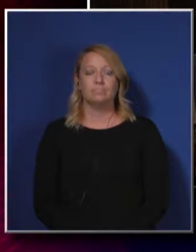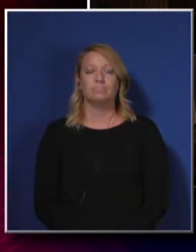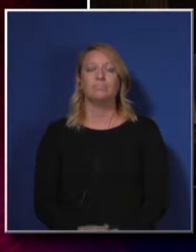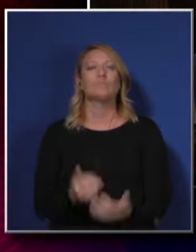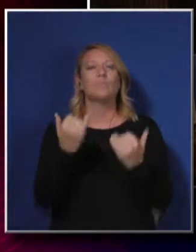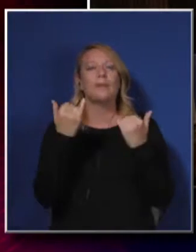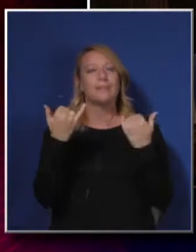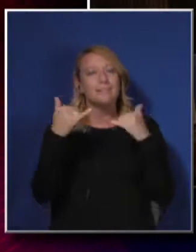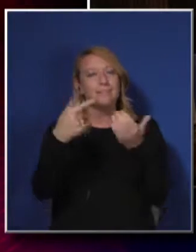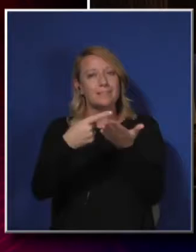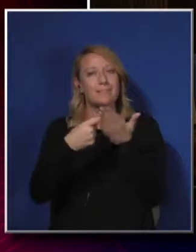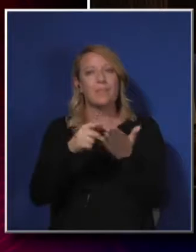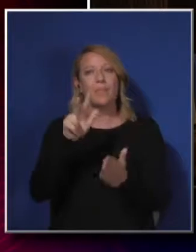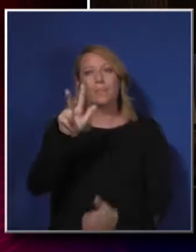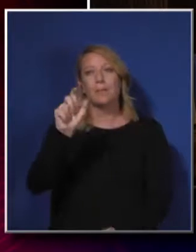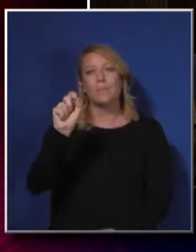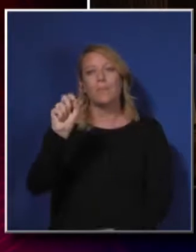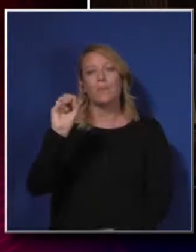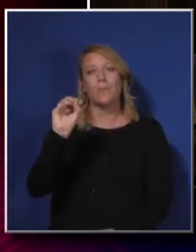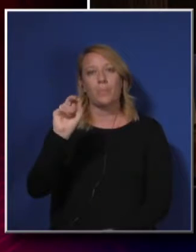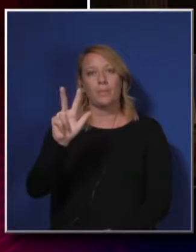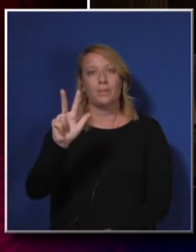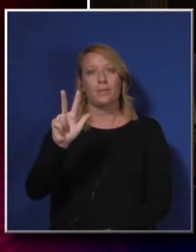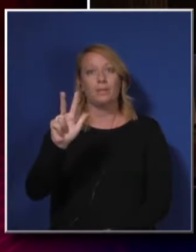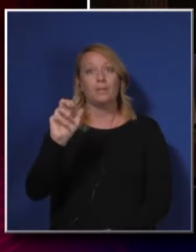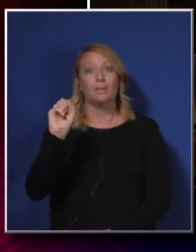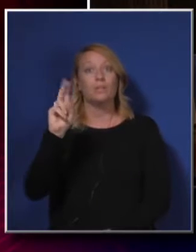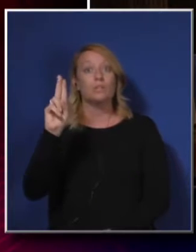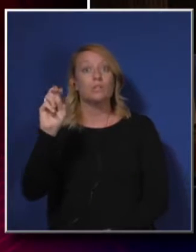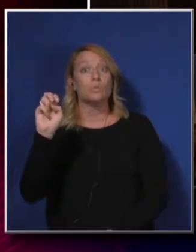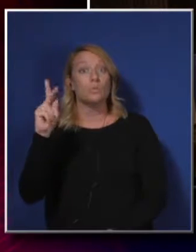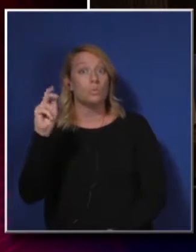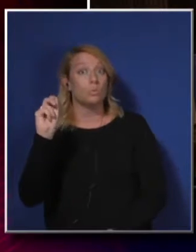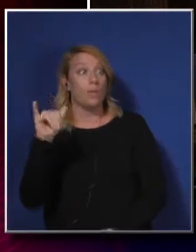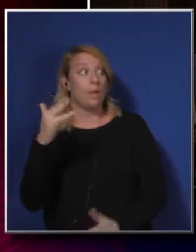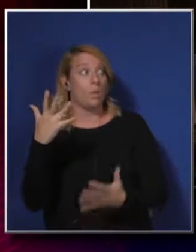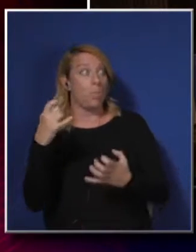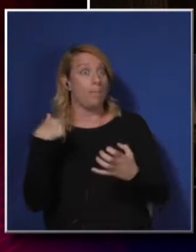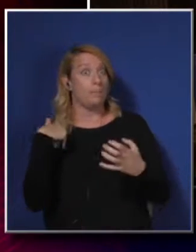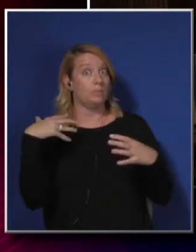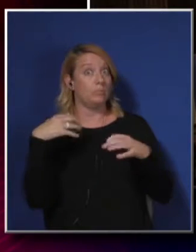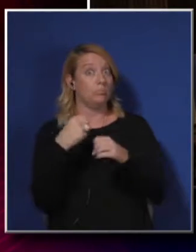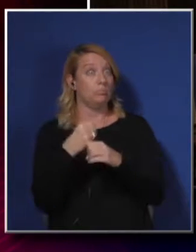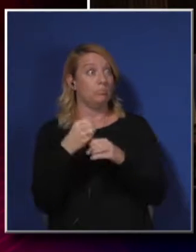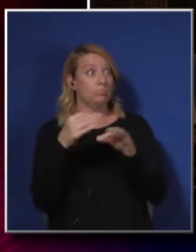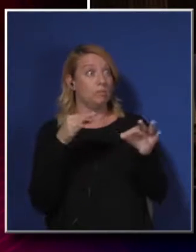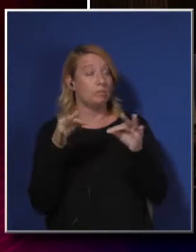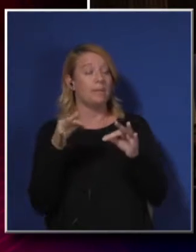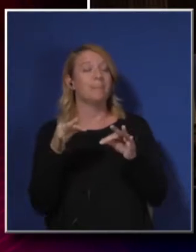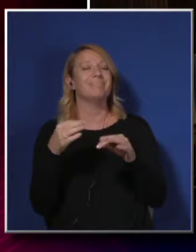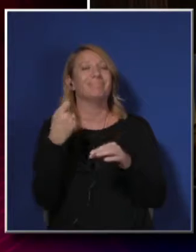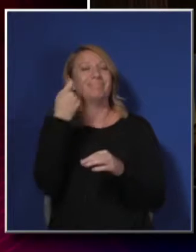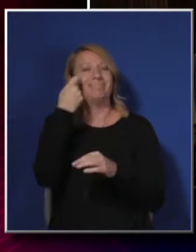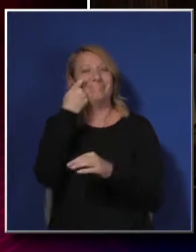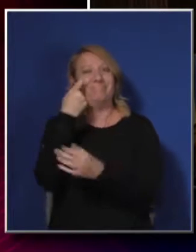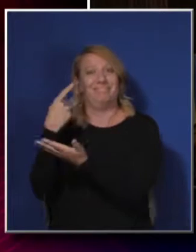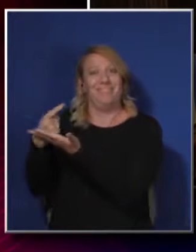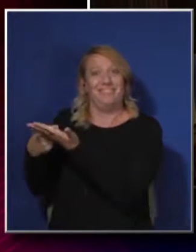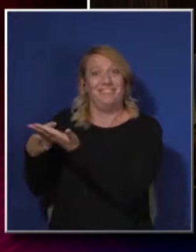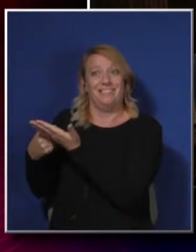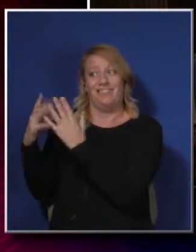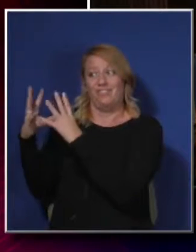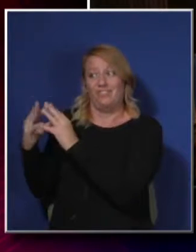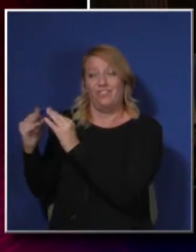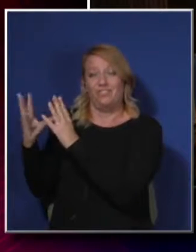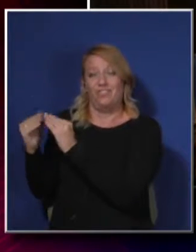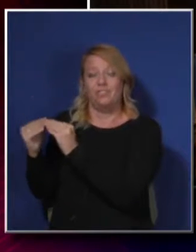3.03. So do you want me to just encapsulate things? So from our discussion,